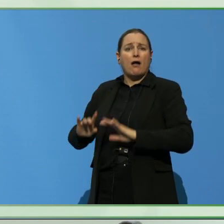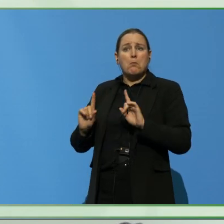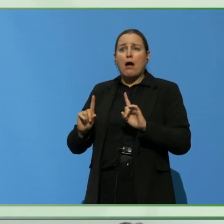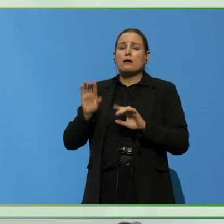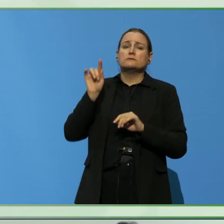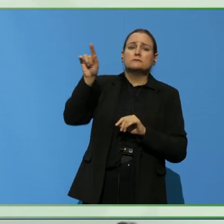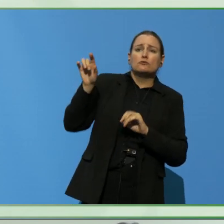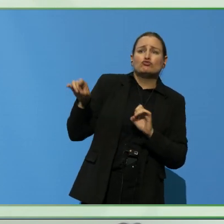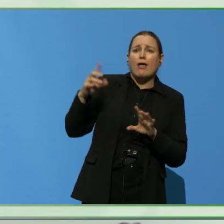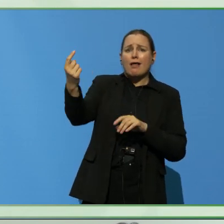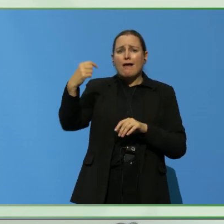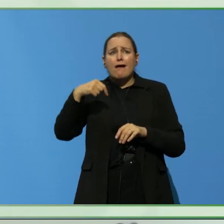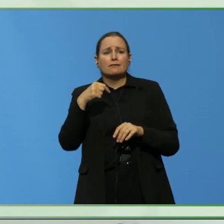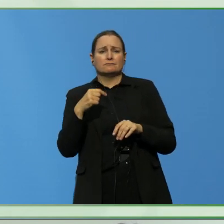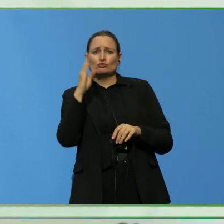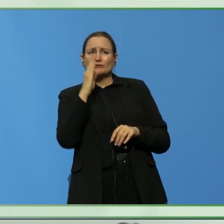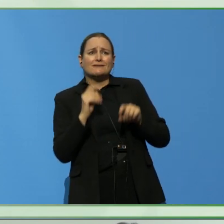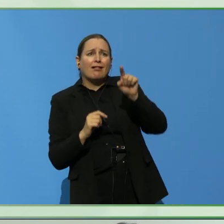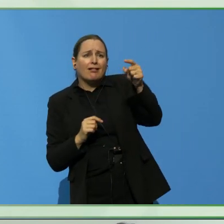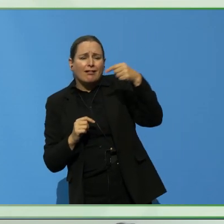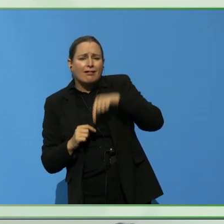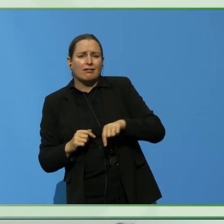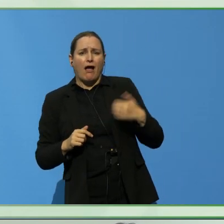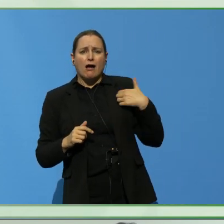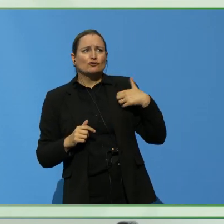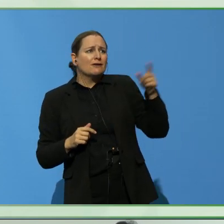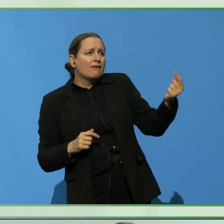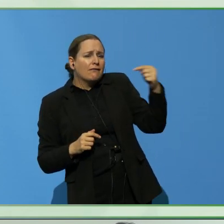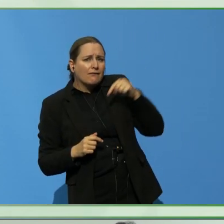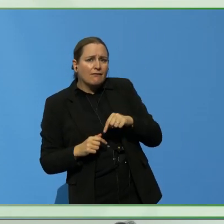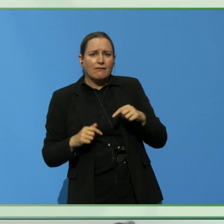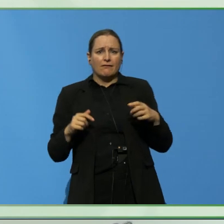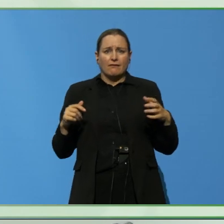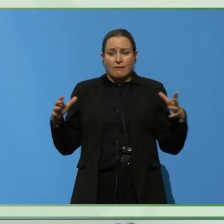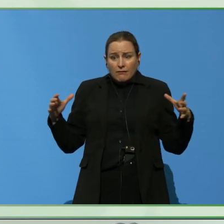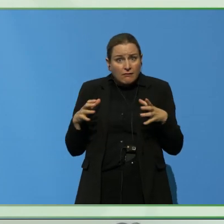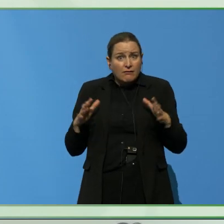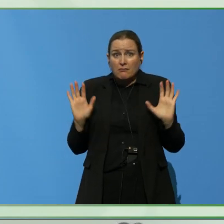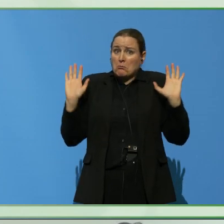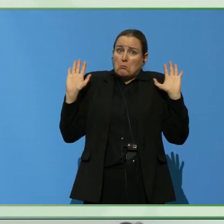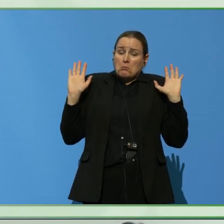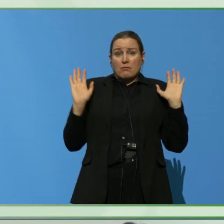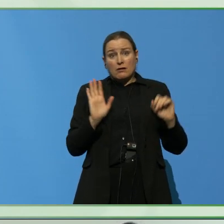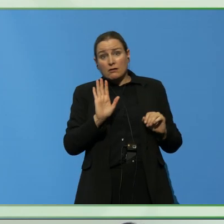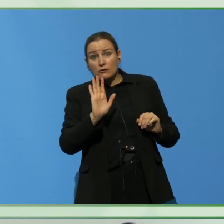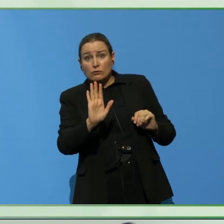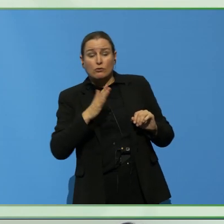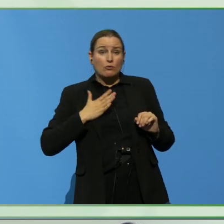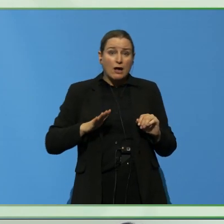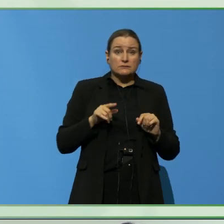Australia, Brazil, Argentina, all over the world really participate in our program, and we don't care if what you're building is B2B or